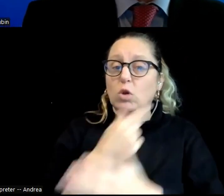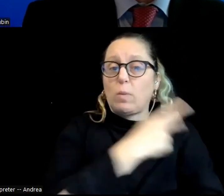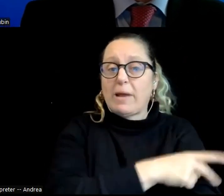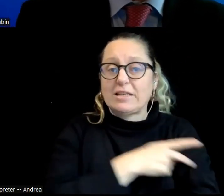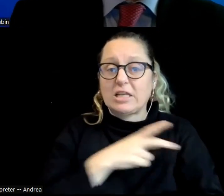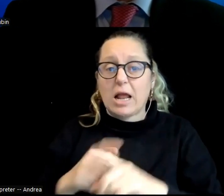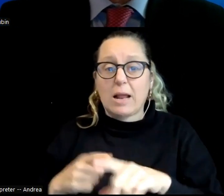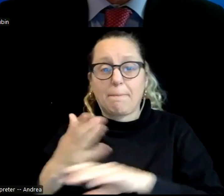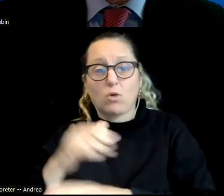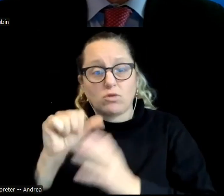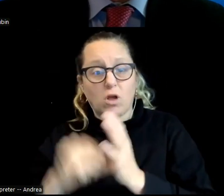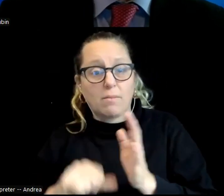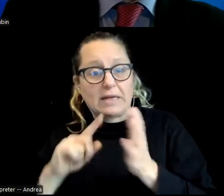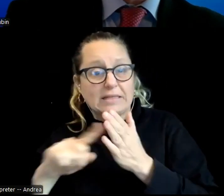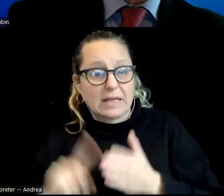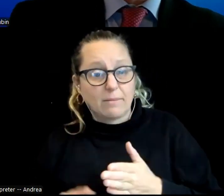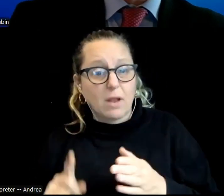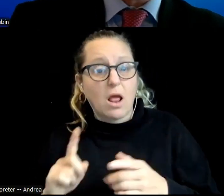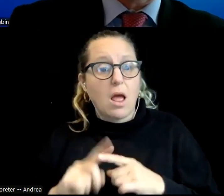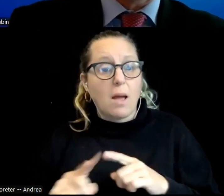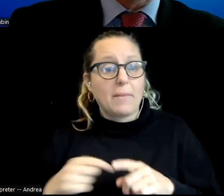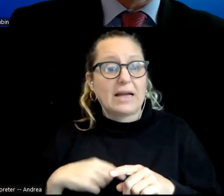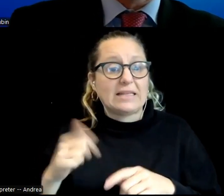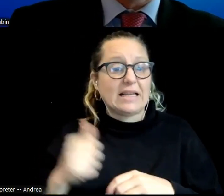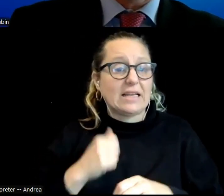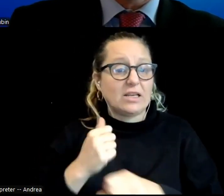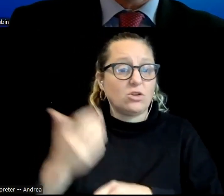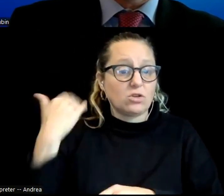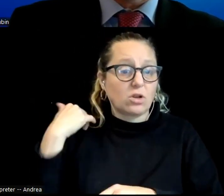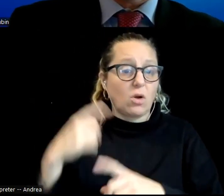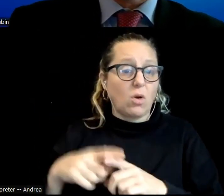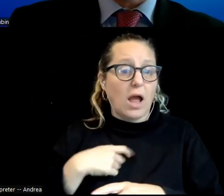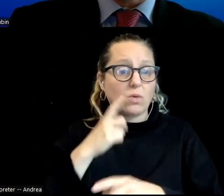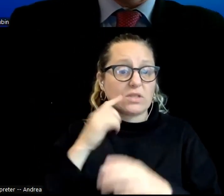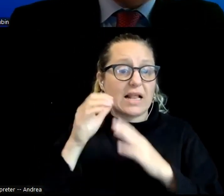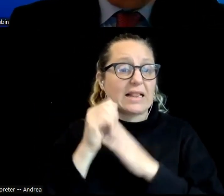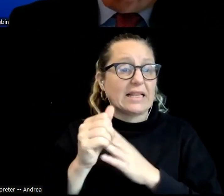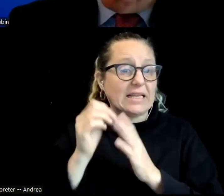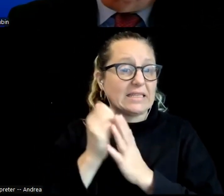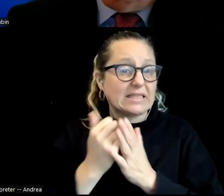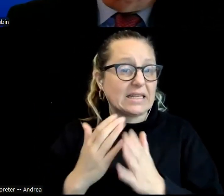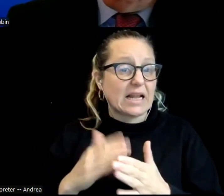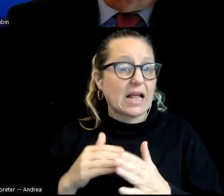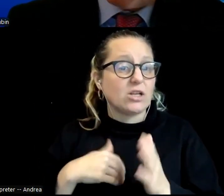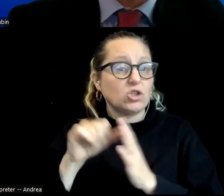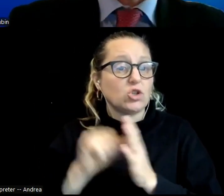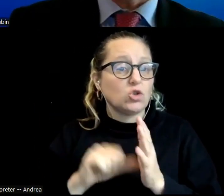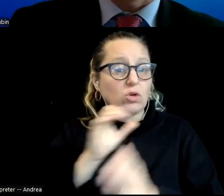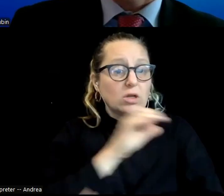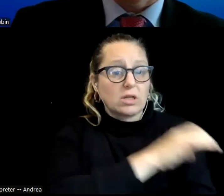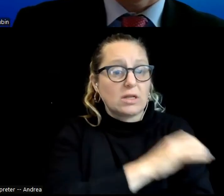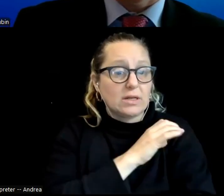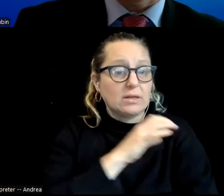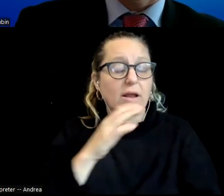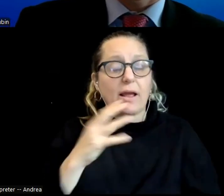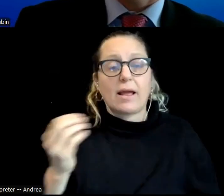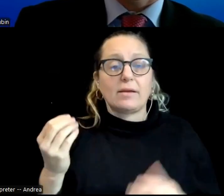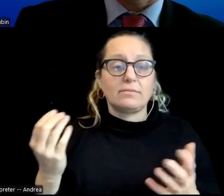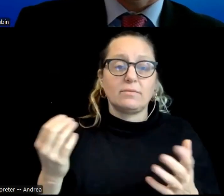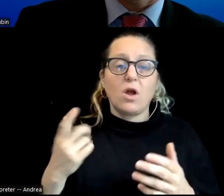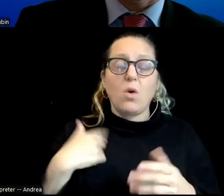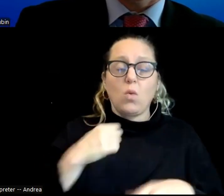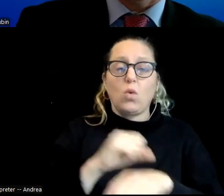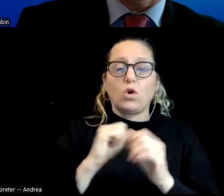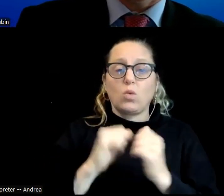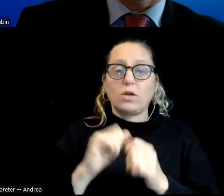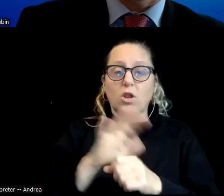postoperative exams. But 10 years ago, I was a lead assistant at a surgery clinic, and I was working with a